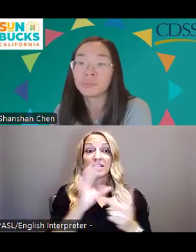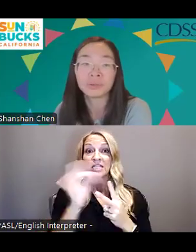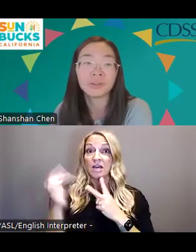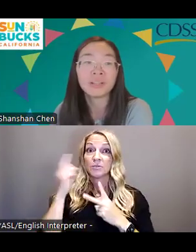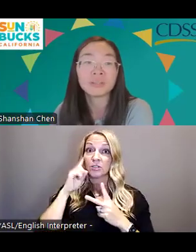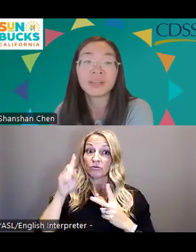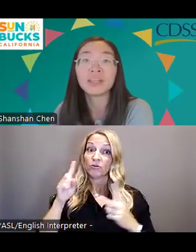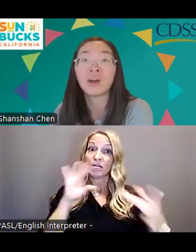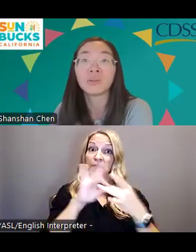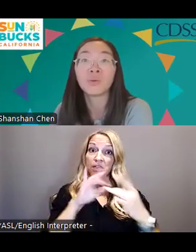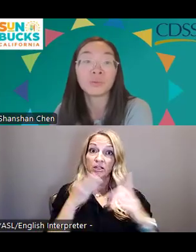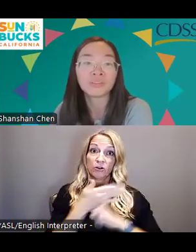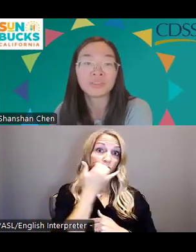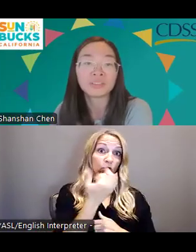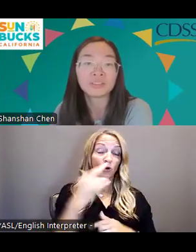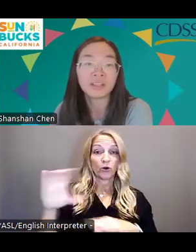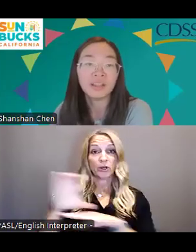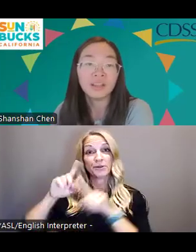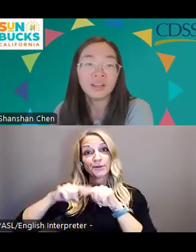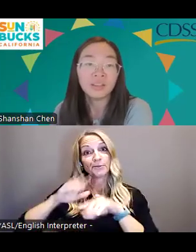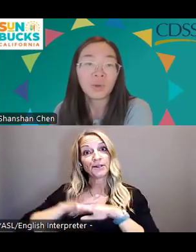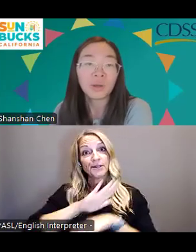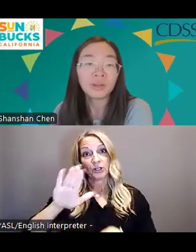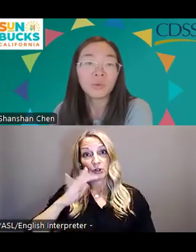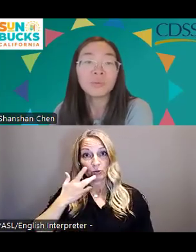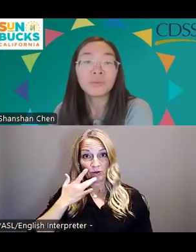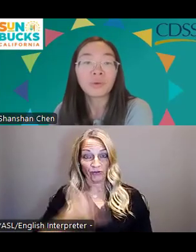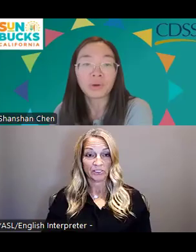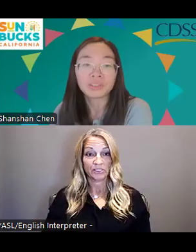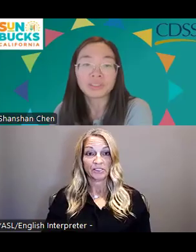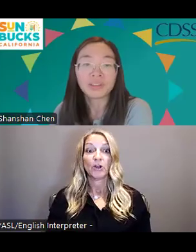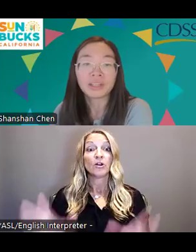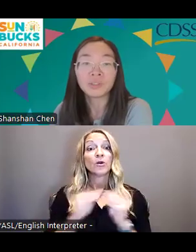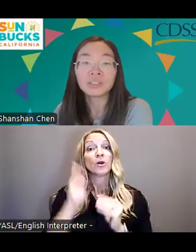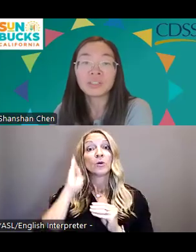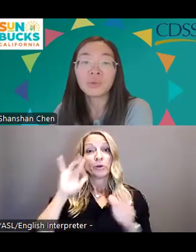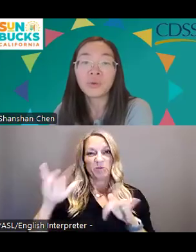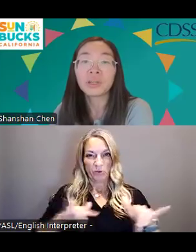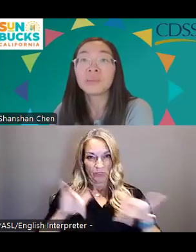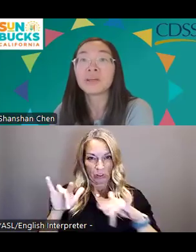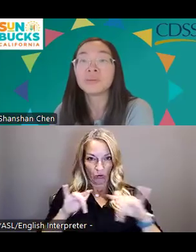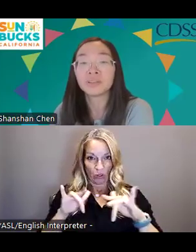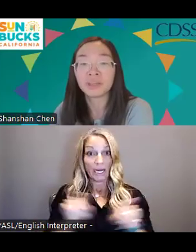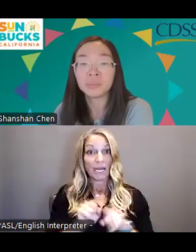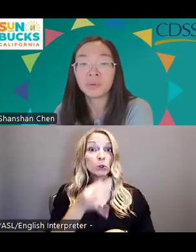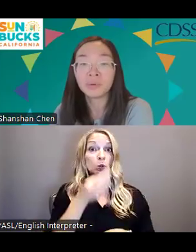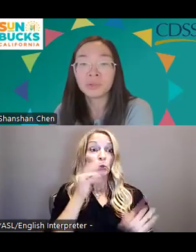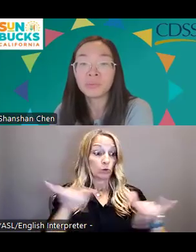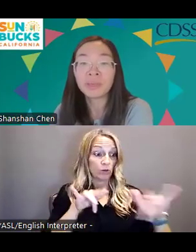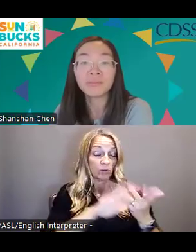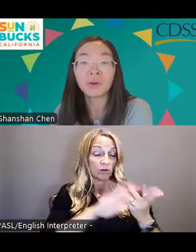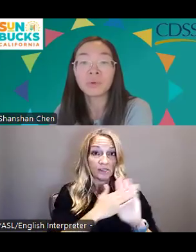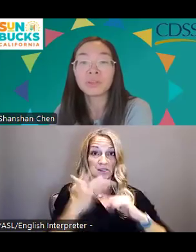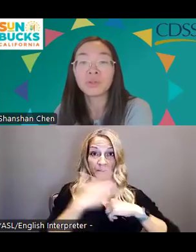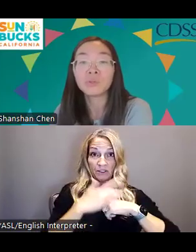or computer, depending on your preference. The webinar will be recorded. As soon as the recording becomes available,